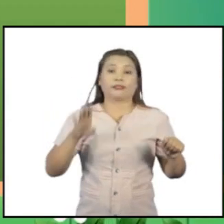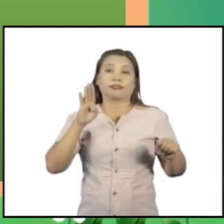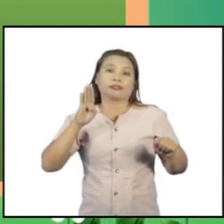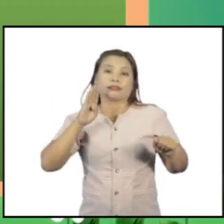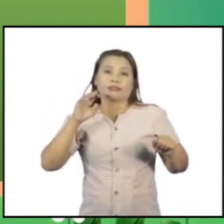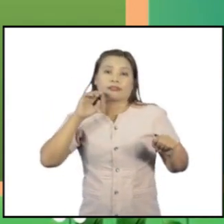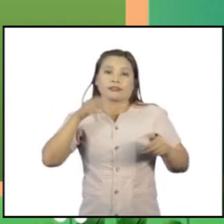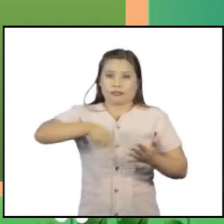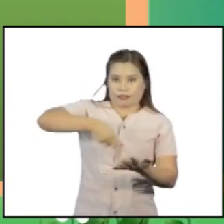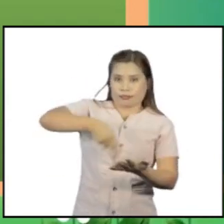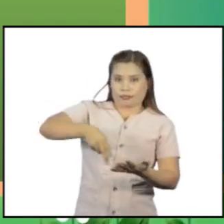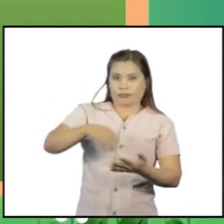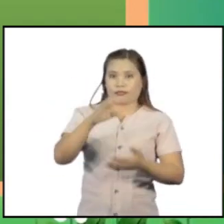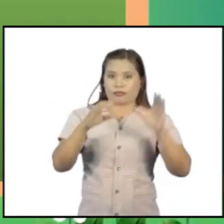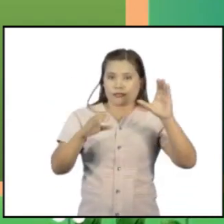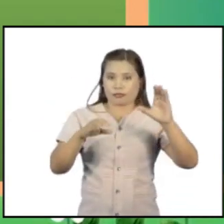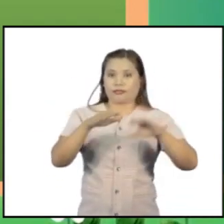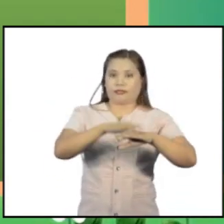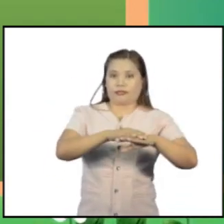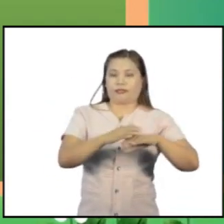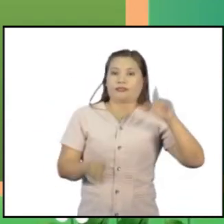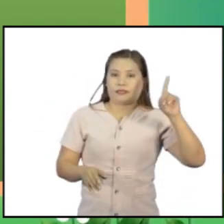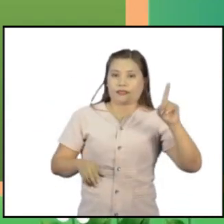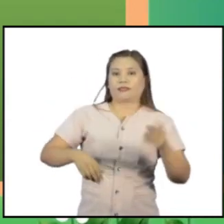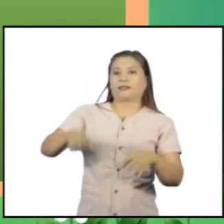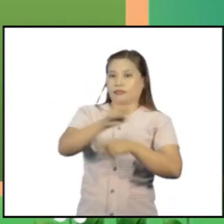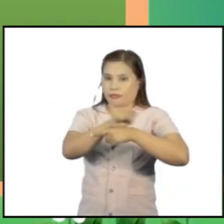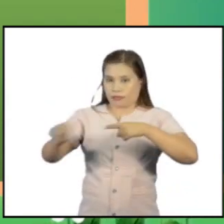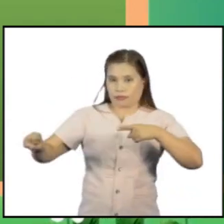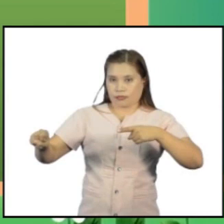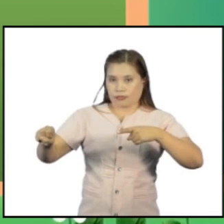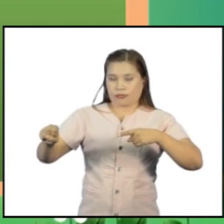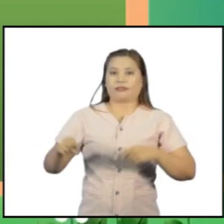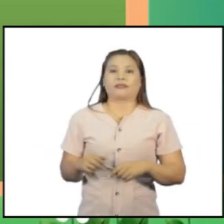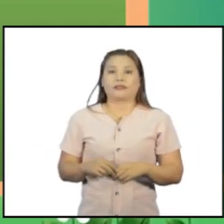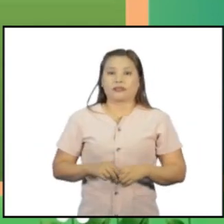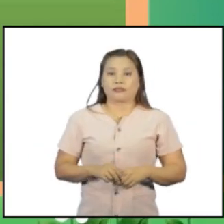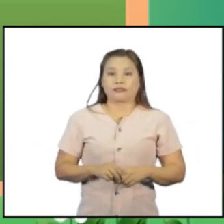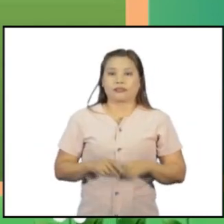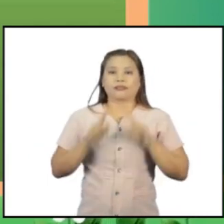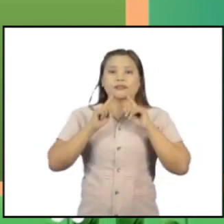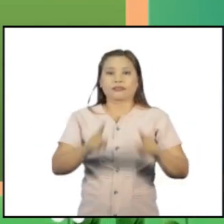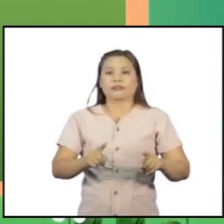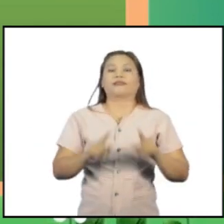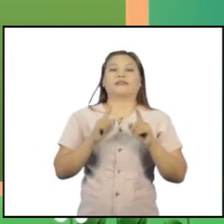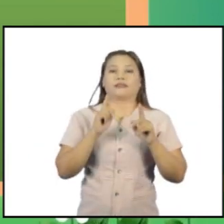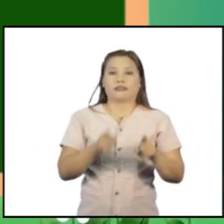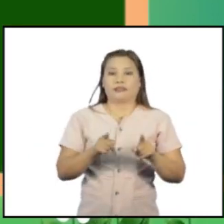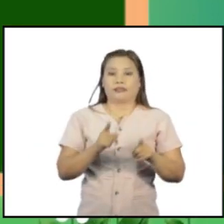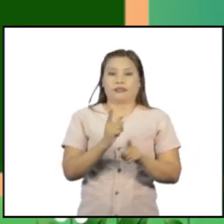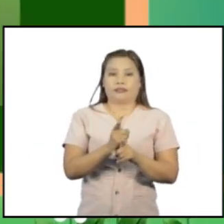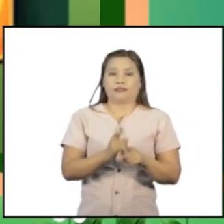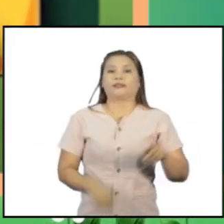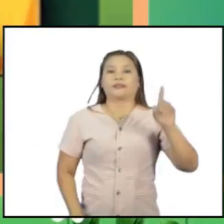B. Dance. C. On. D. Stage. The correct answer